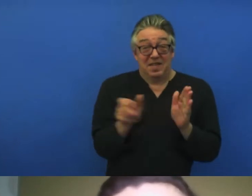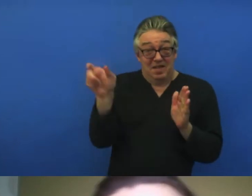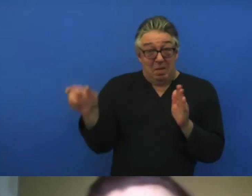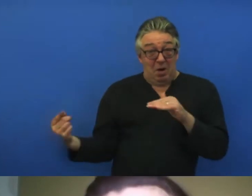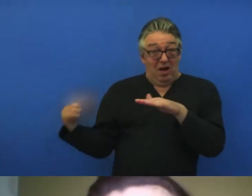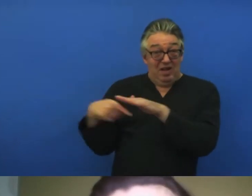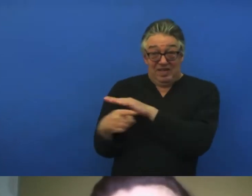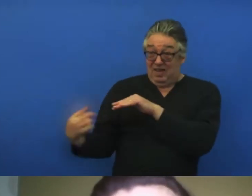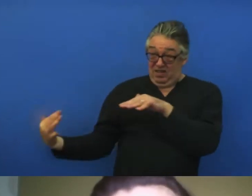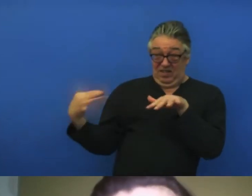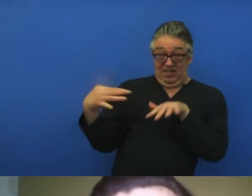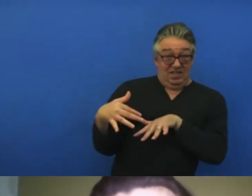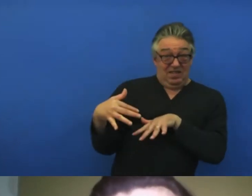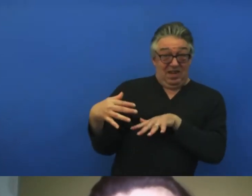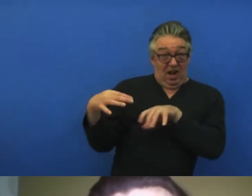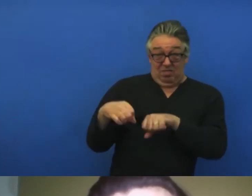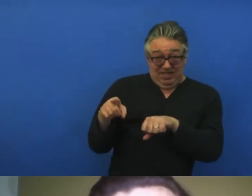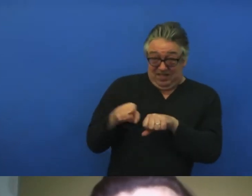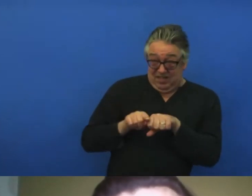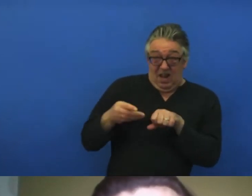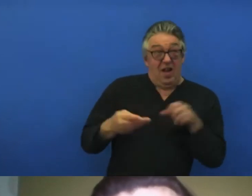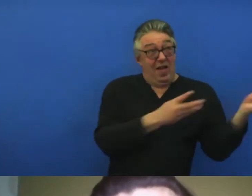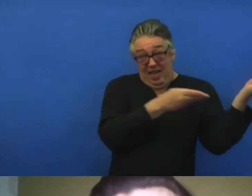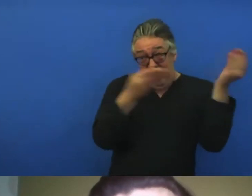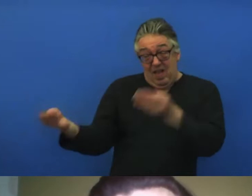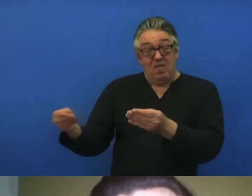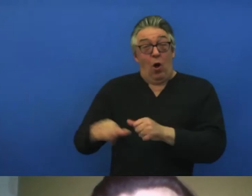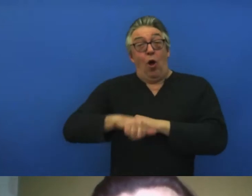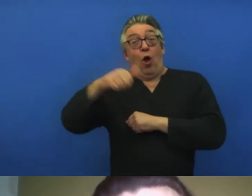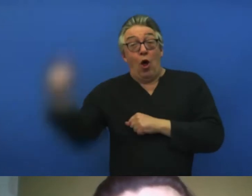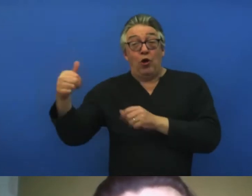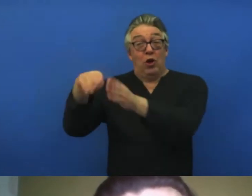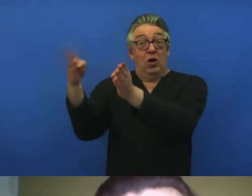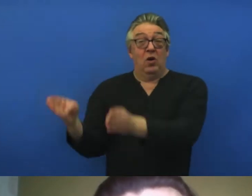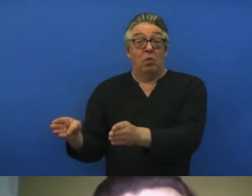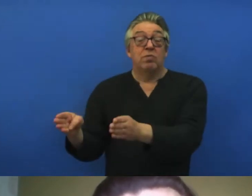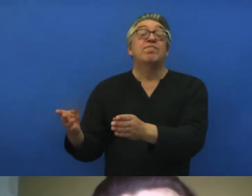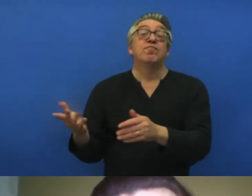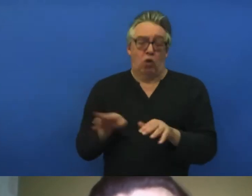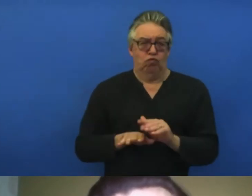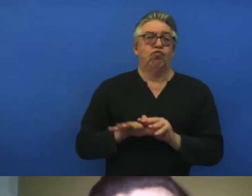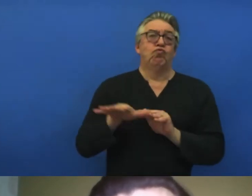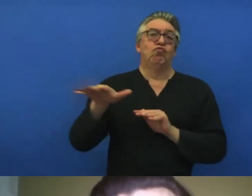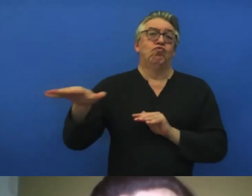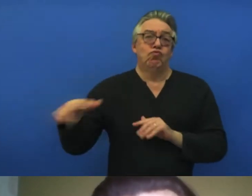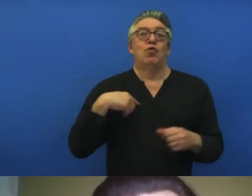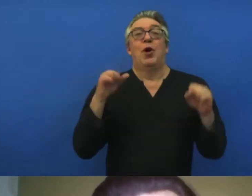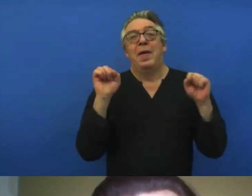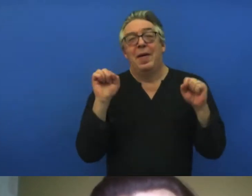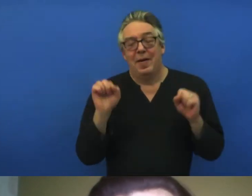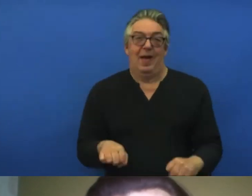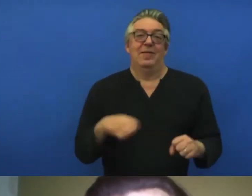was really a turning point in my life, where I decided that I was interested in getting into international